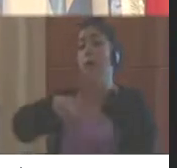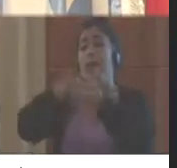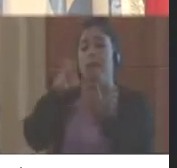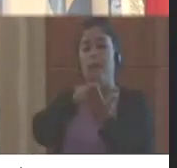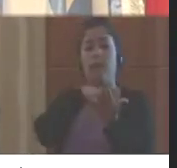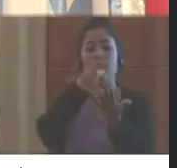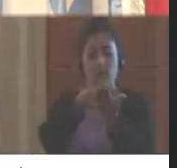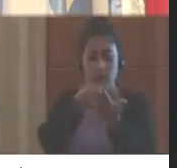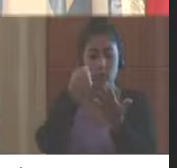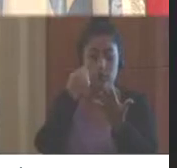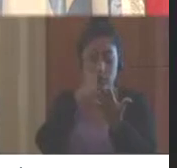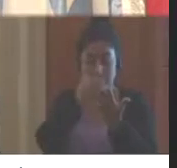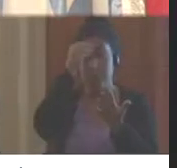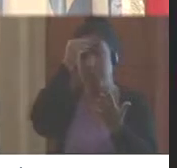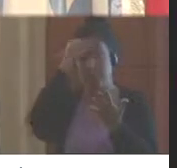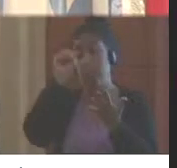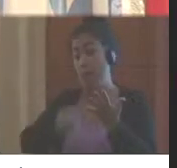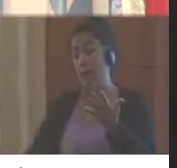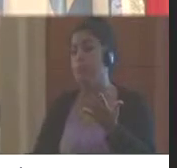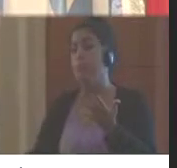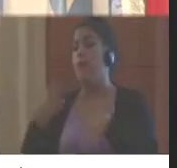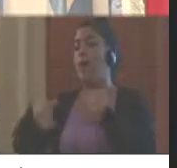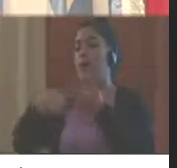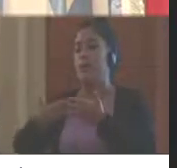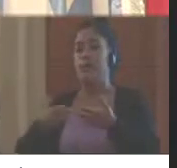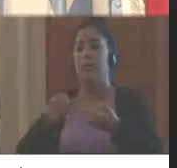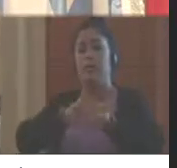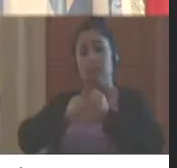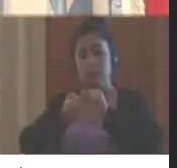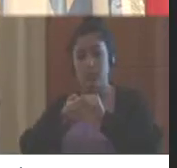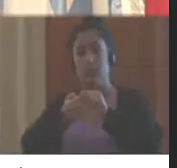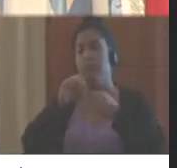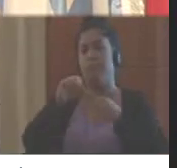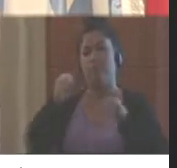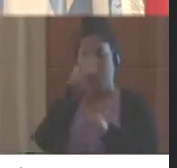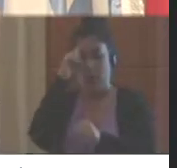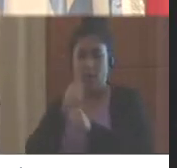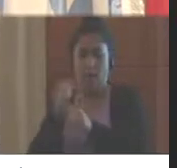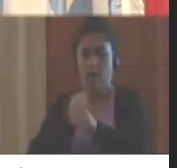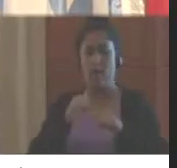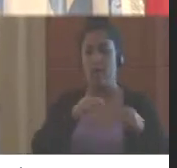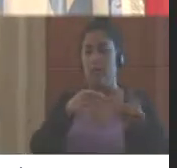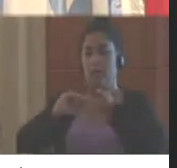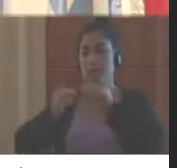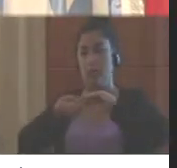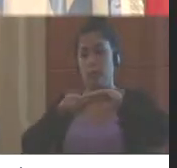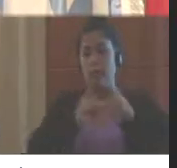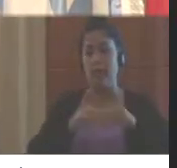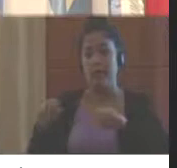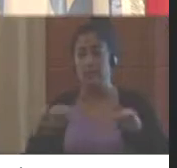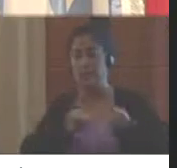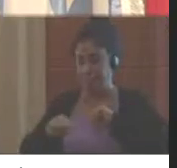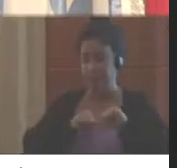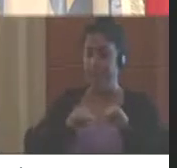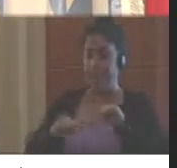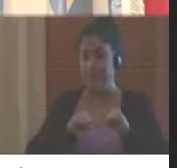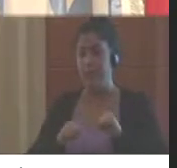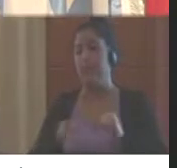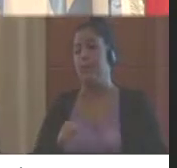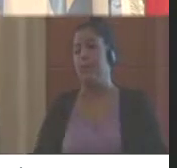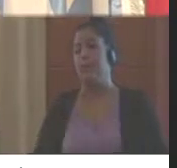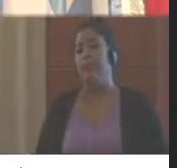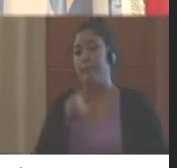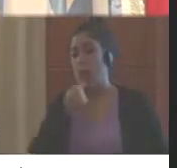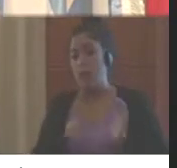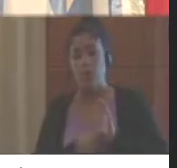are projects that work with communities in establishing physical works, but also not